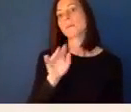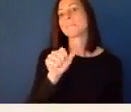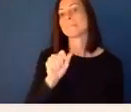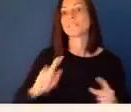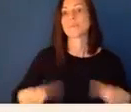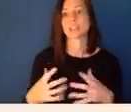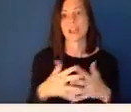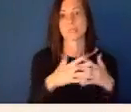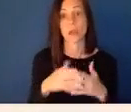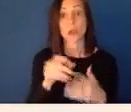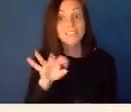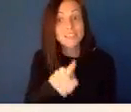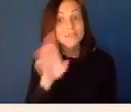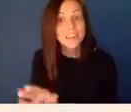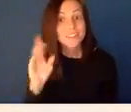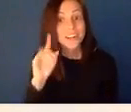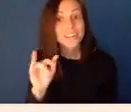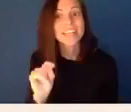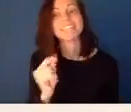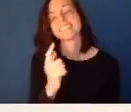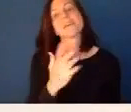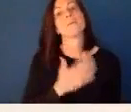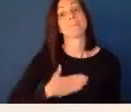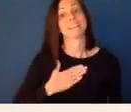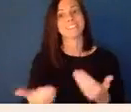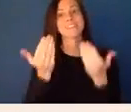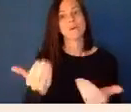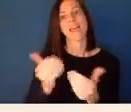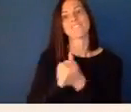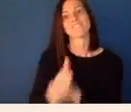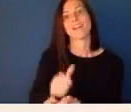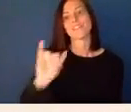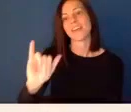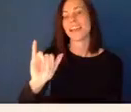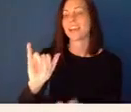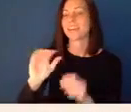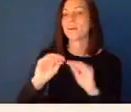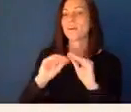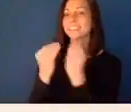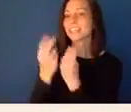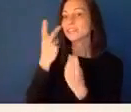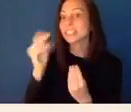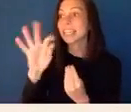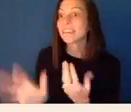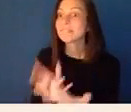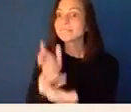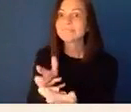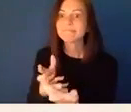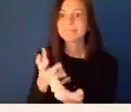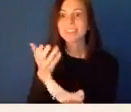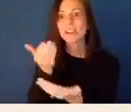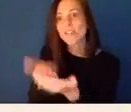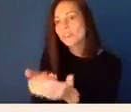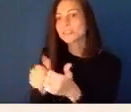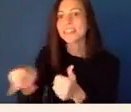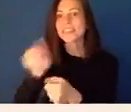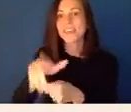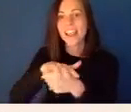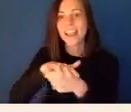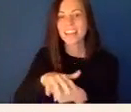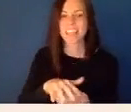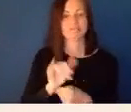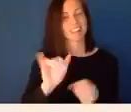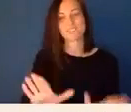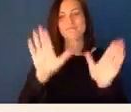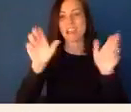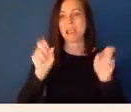you've never heard of it, you definitely should follow the organization and see if there's an organization around you as well. It's a great opportunity